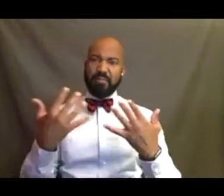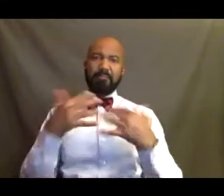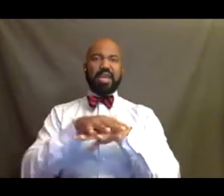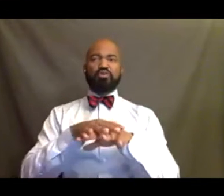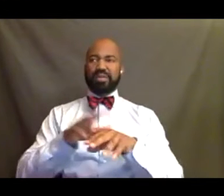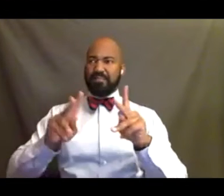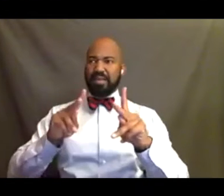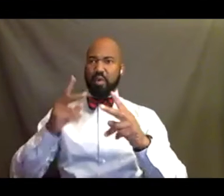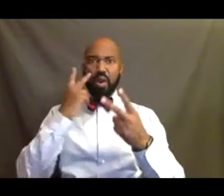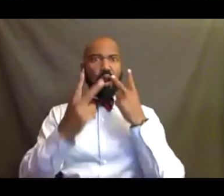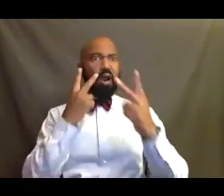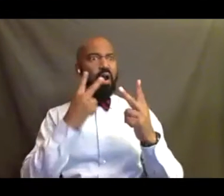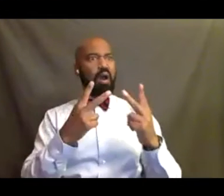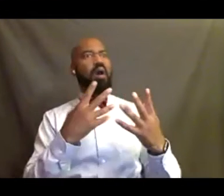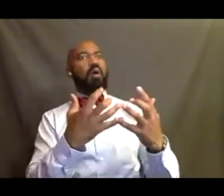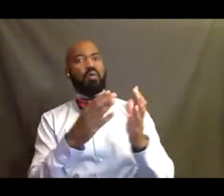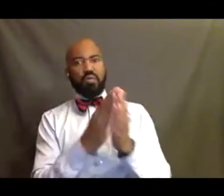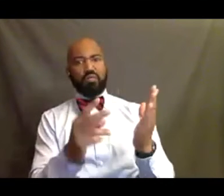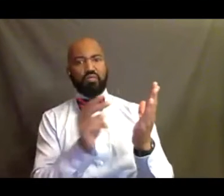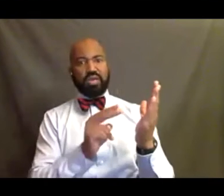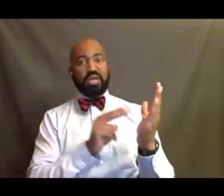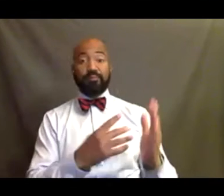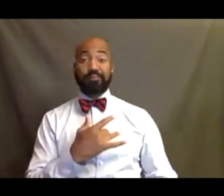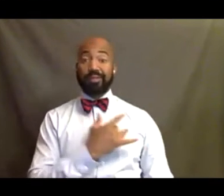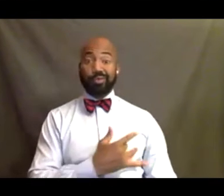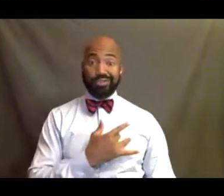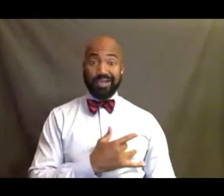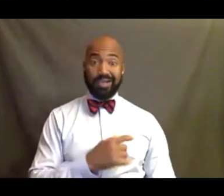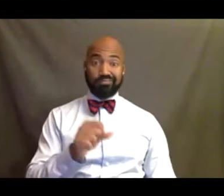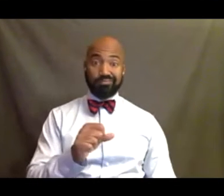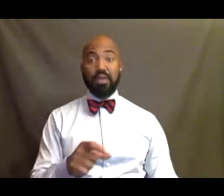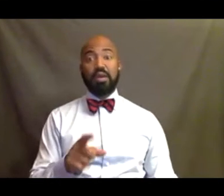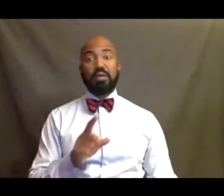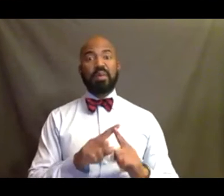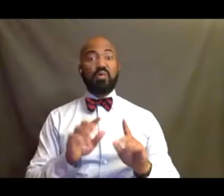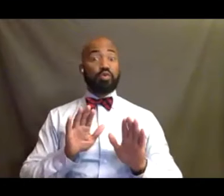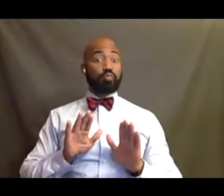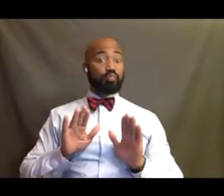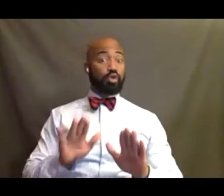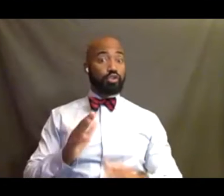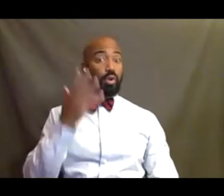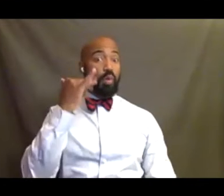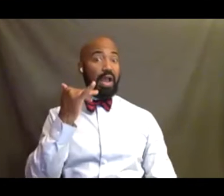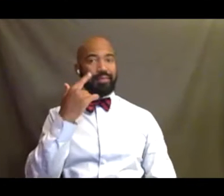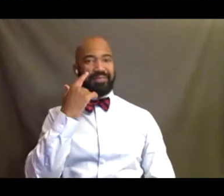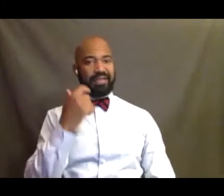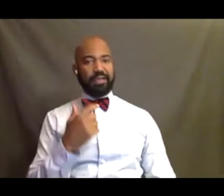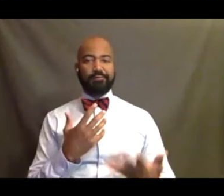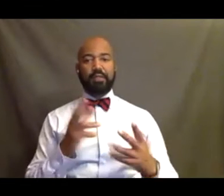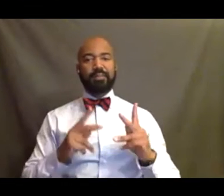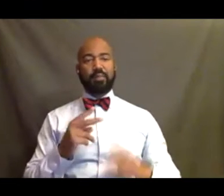I appreciate it, but I also understand that it also was very, very much so pushed because of passability.